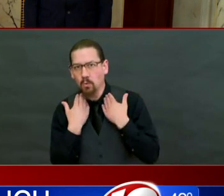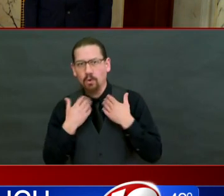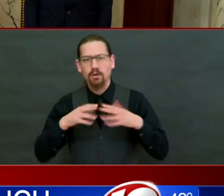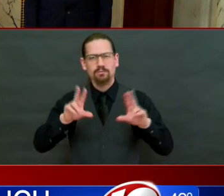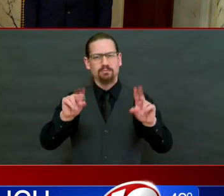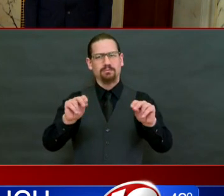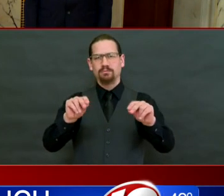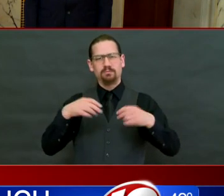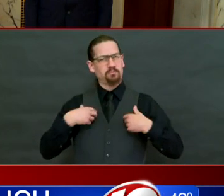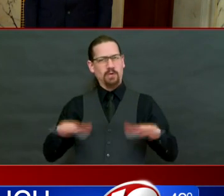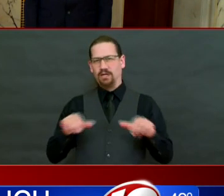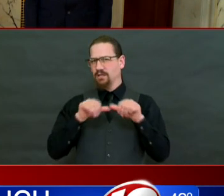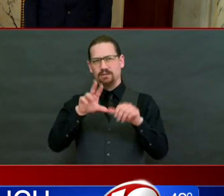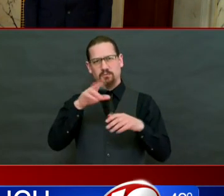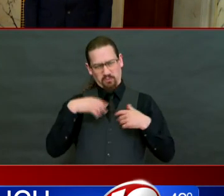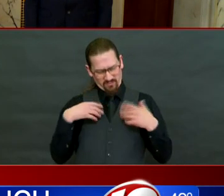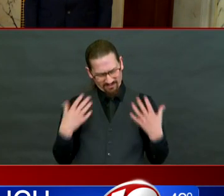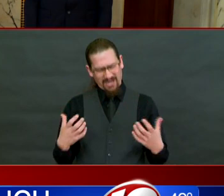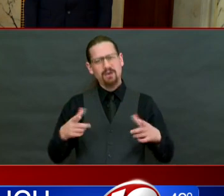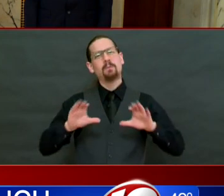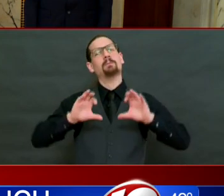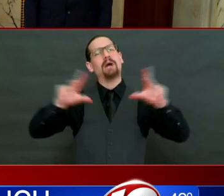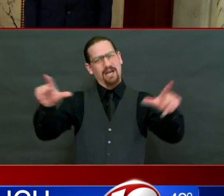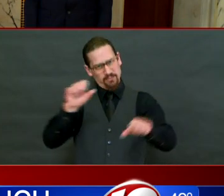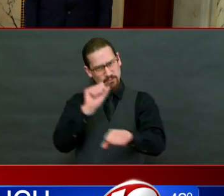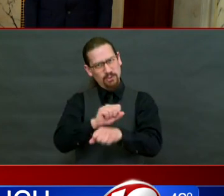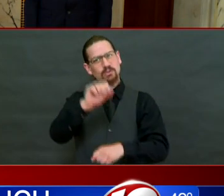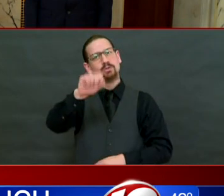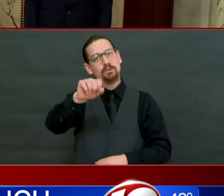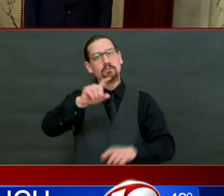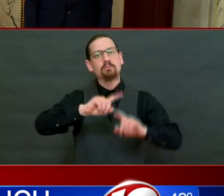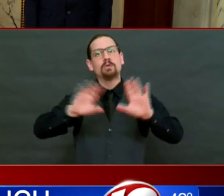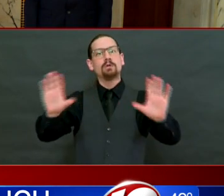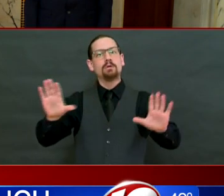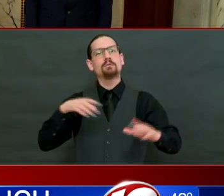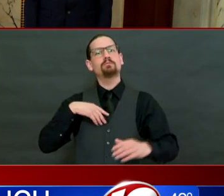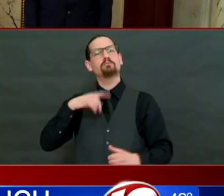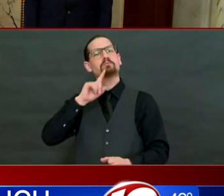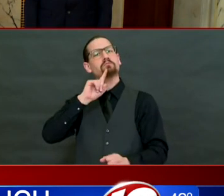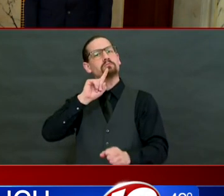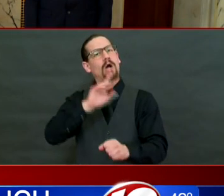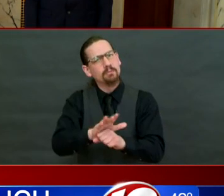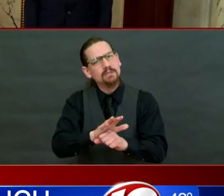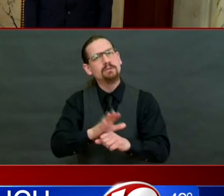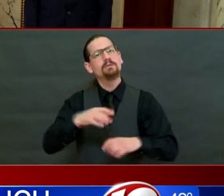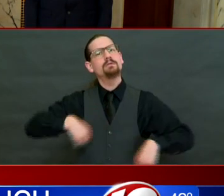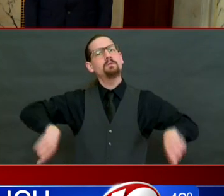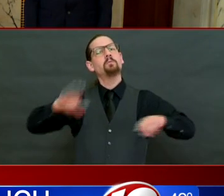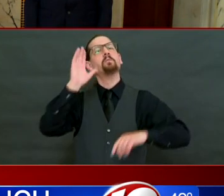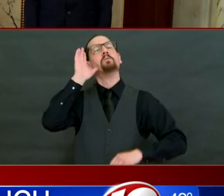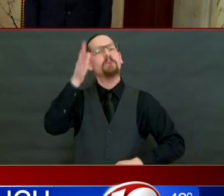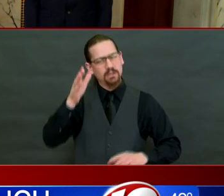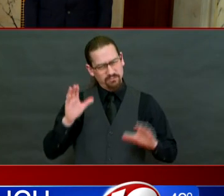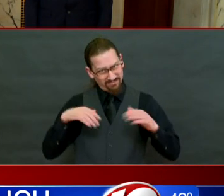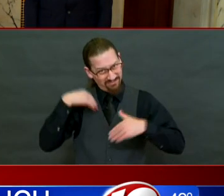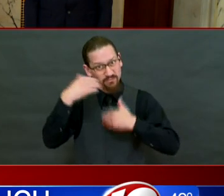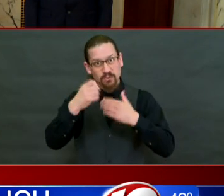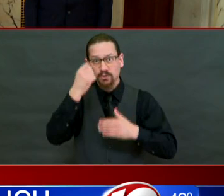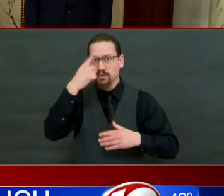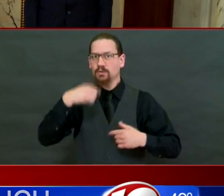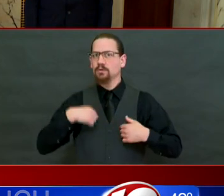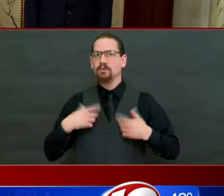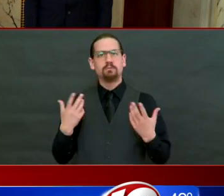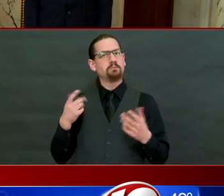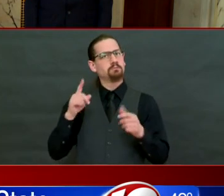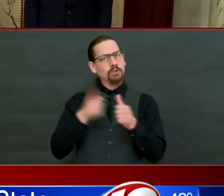work, and I commit to you today that I'll do whatever it takes to stand this economy back up. But it's